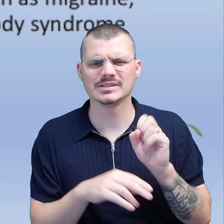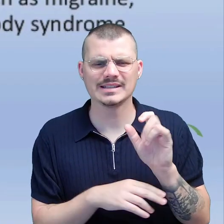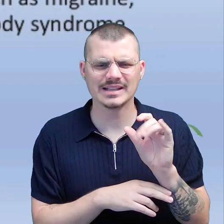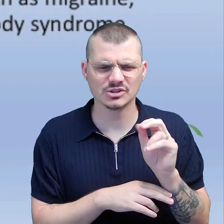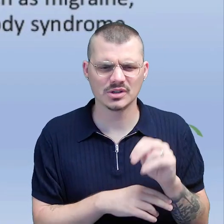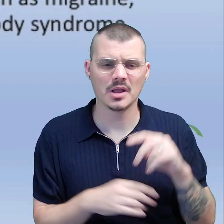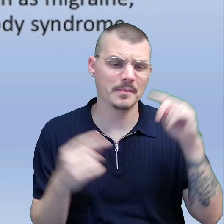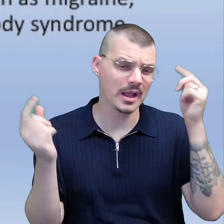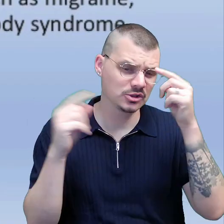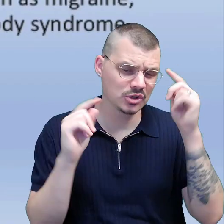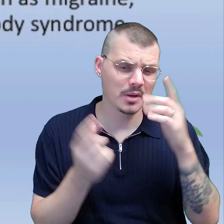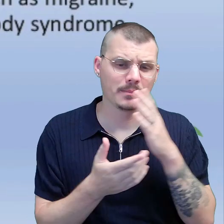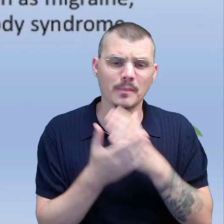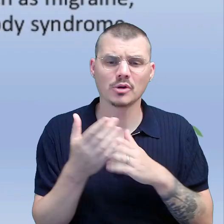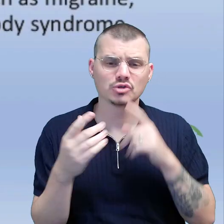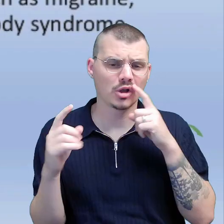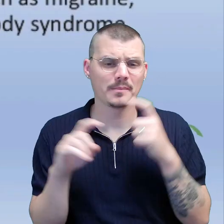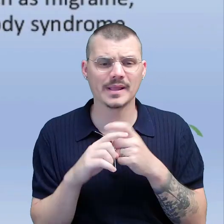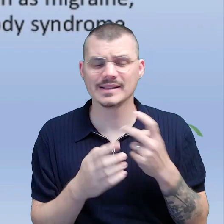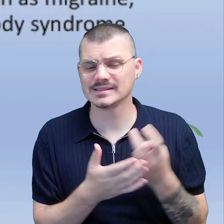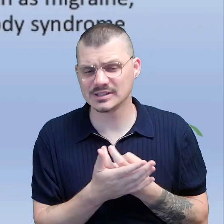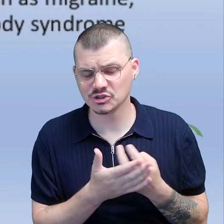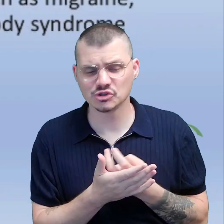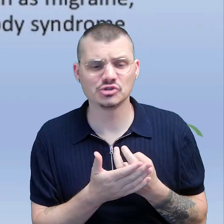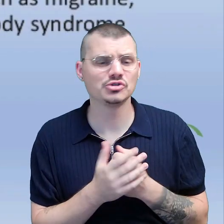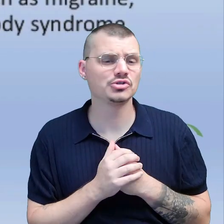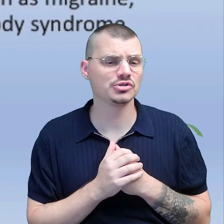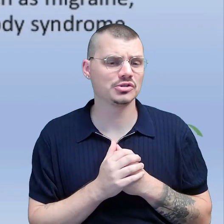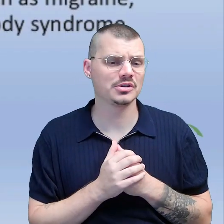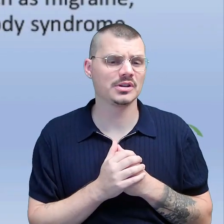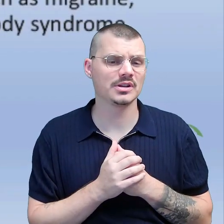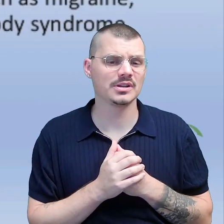sensations: migraine, partial complex seizures,